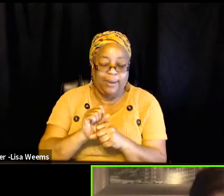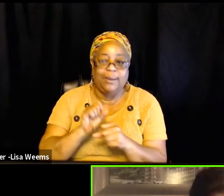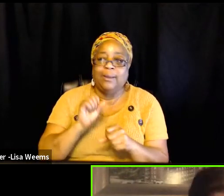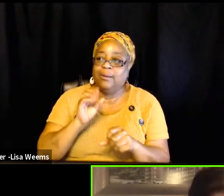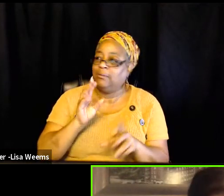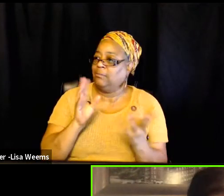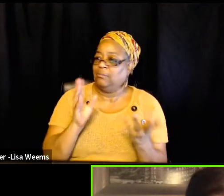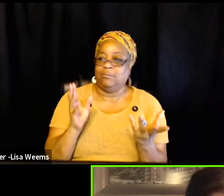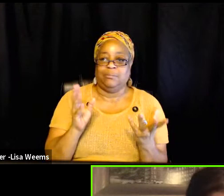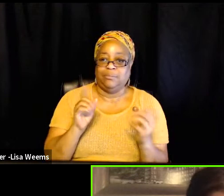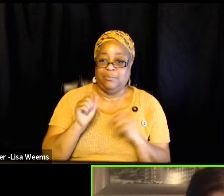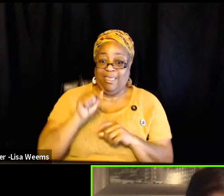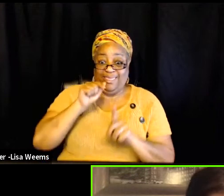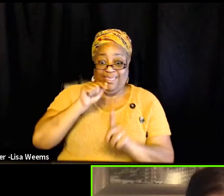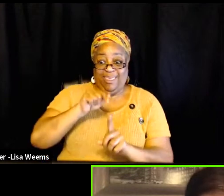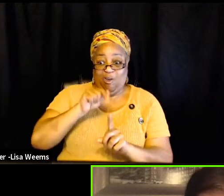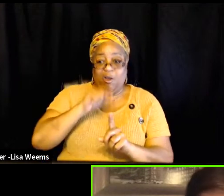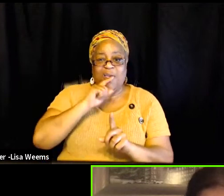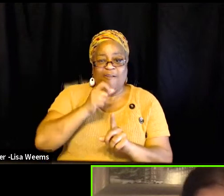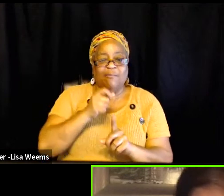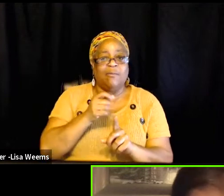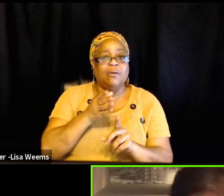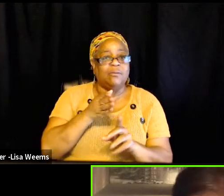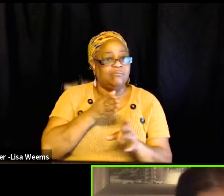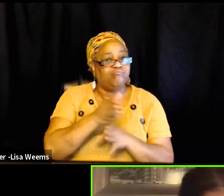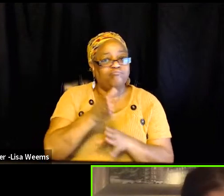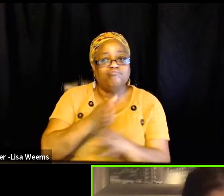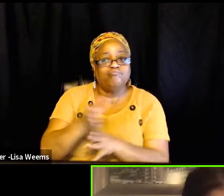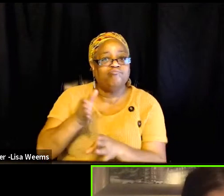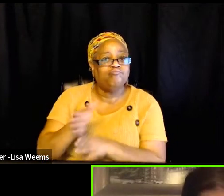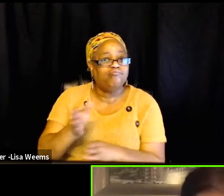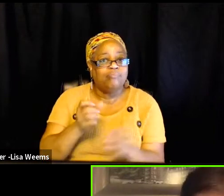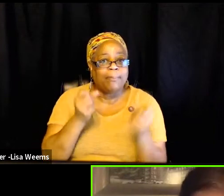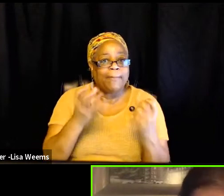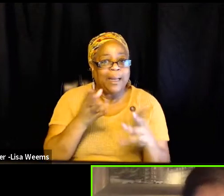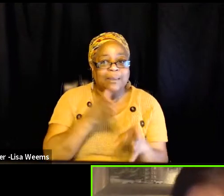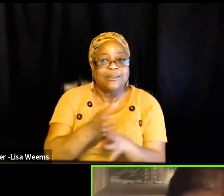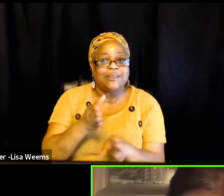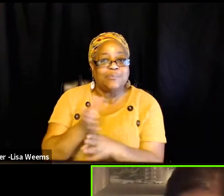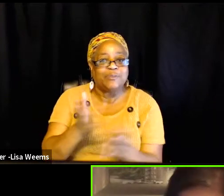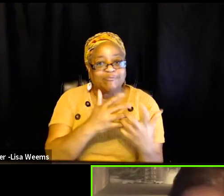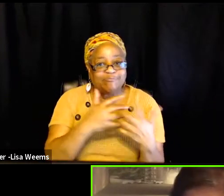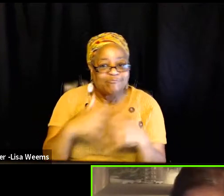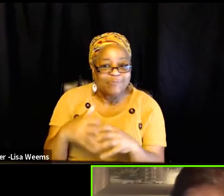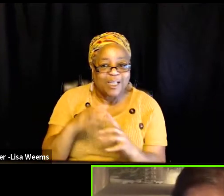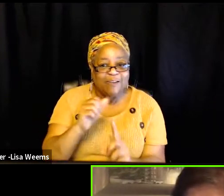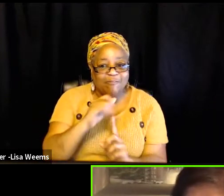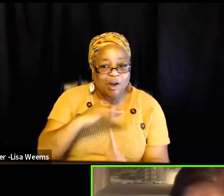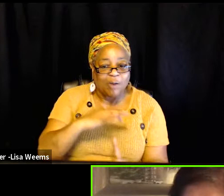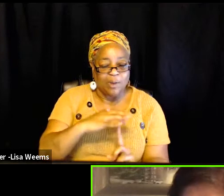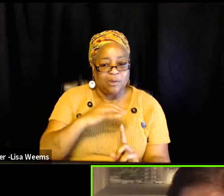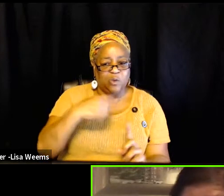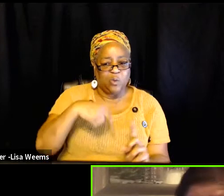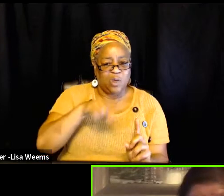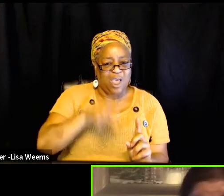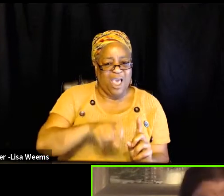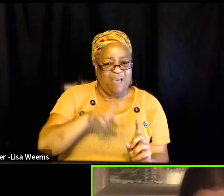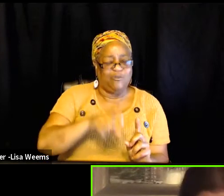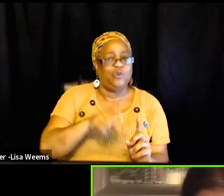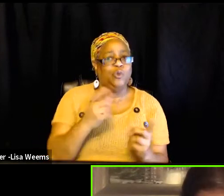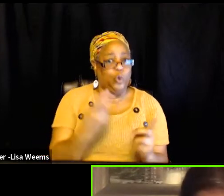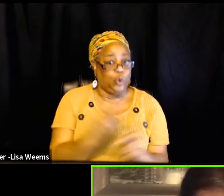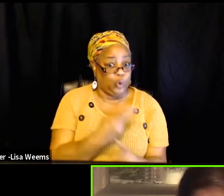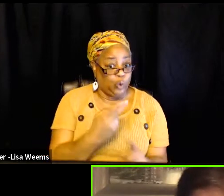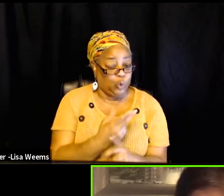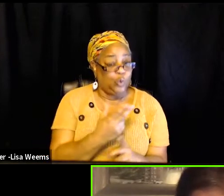or interdisciplinary environments, where not only do we have to kind of employ a range of knowledges, but we're also taking